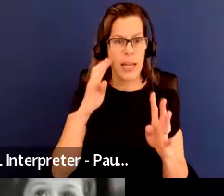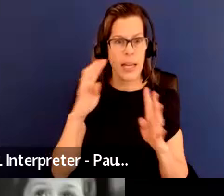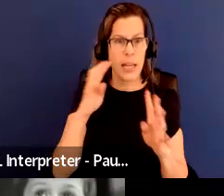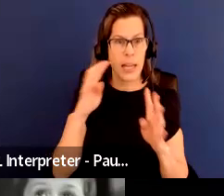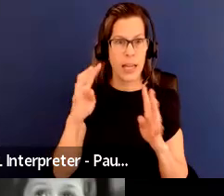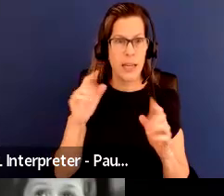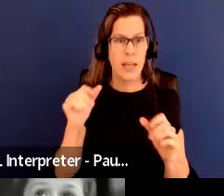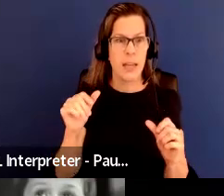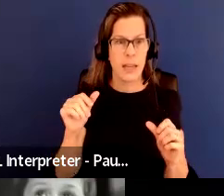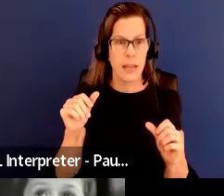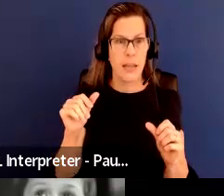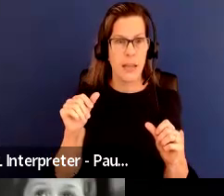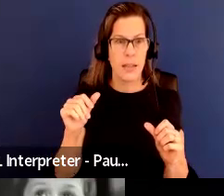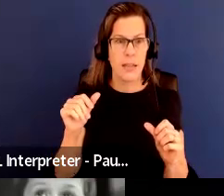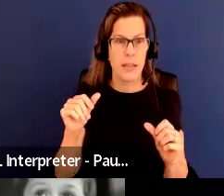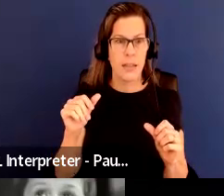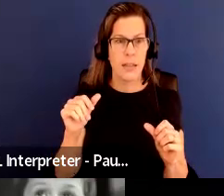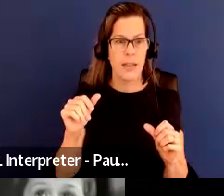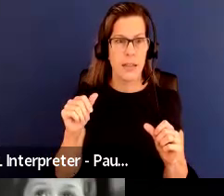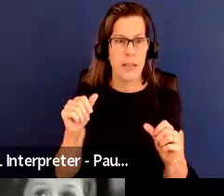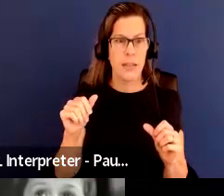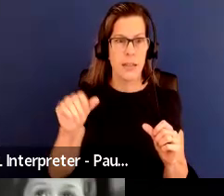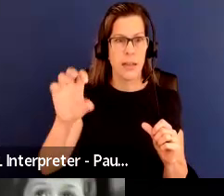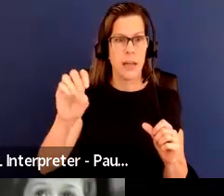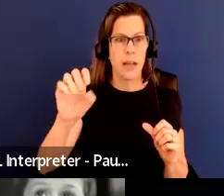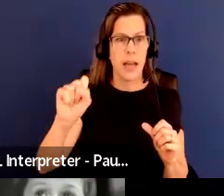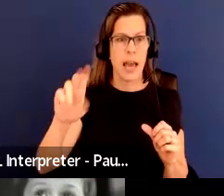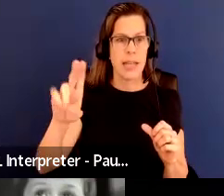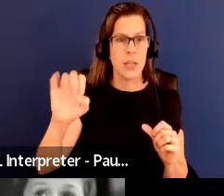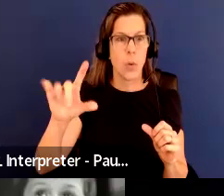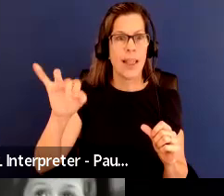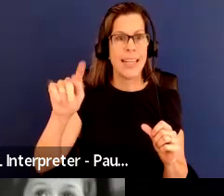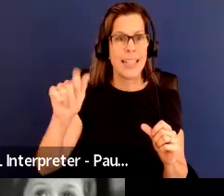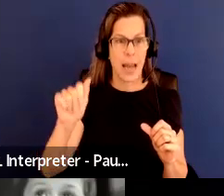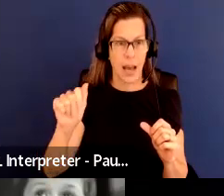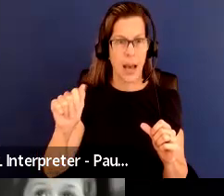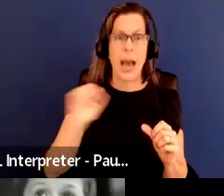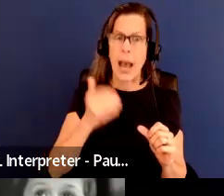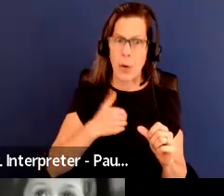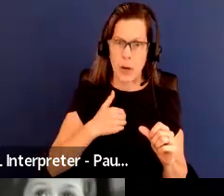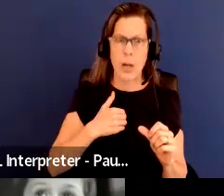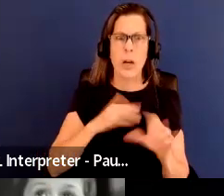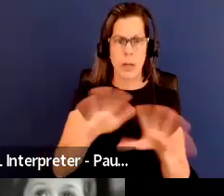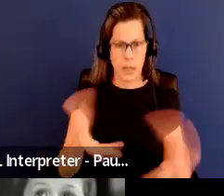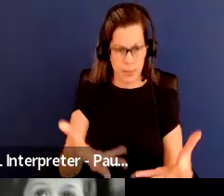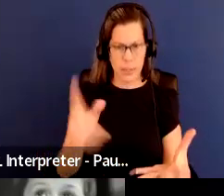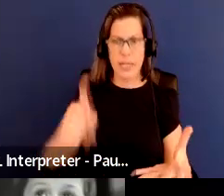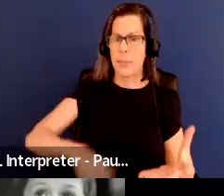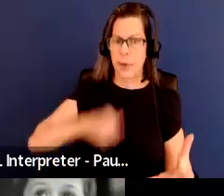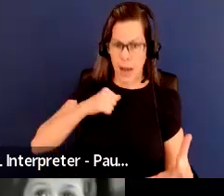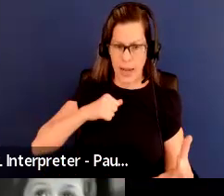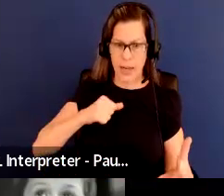We saw that our next generation needed to have pride in our community, because we internalized